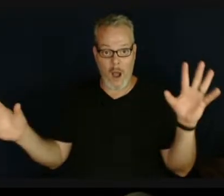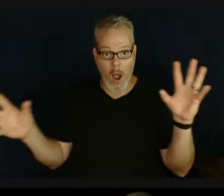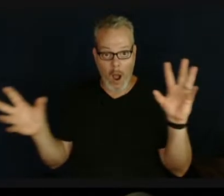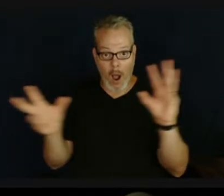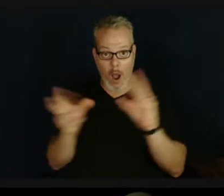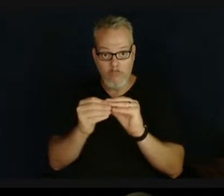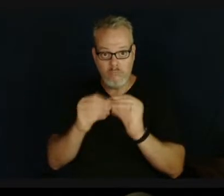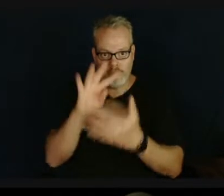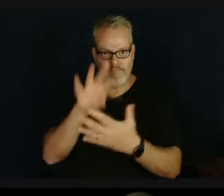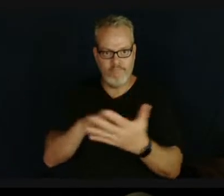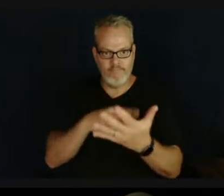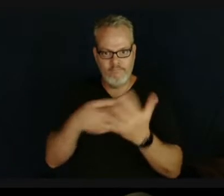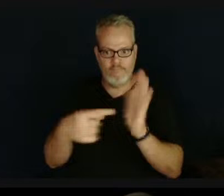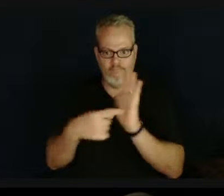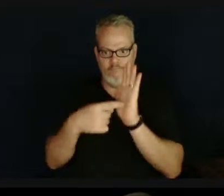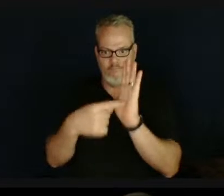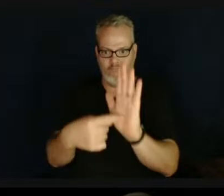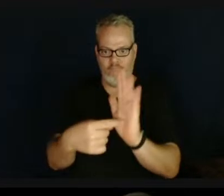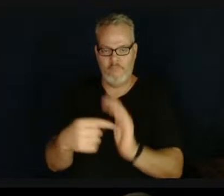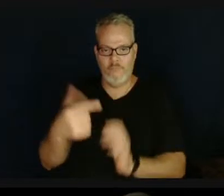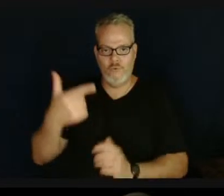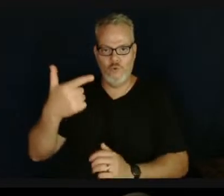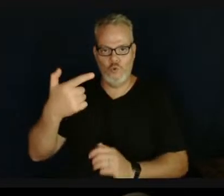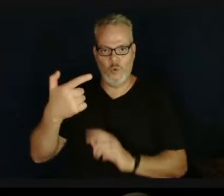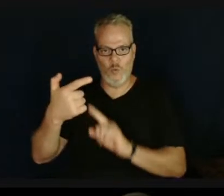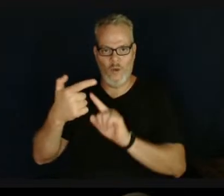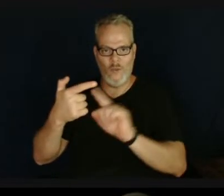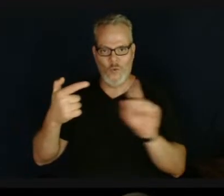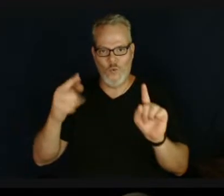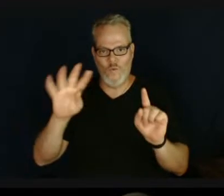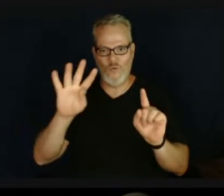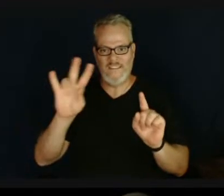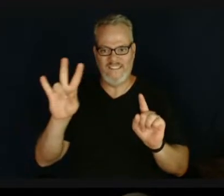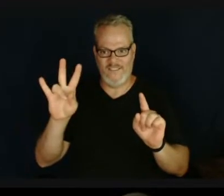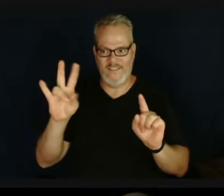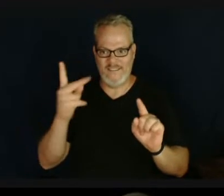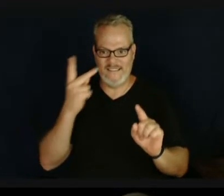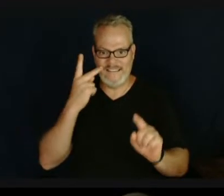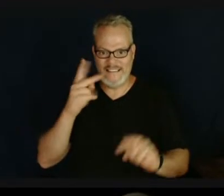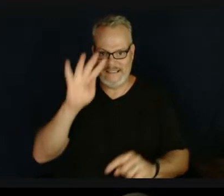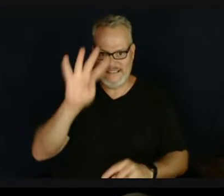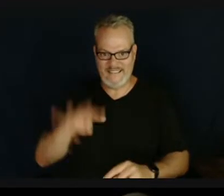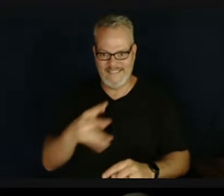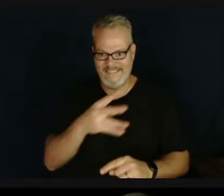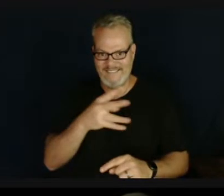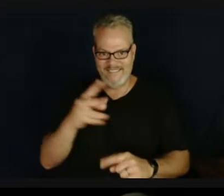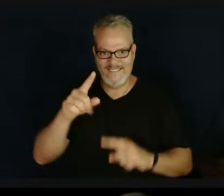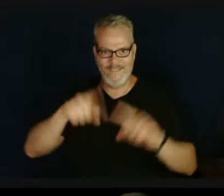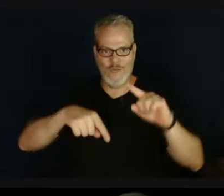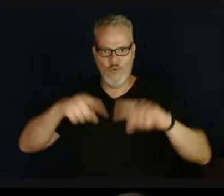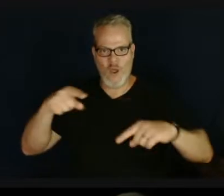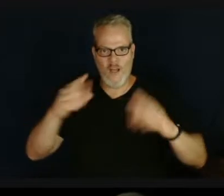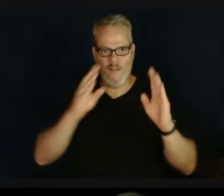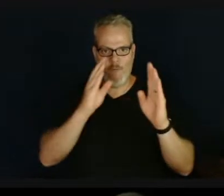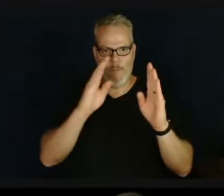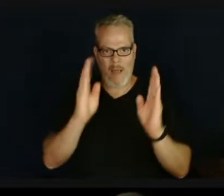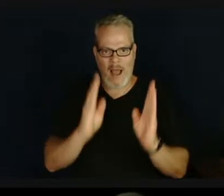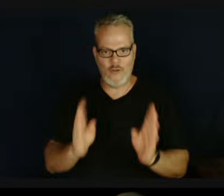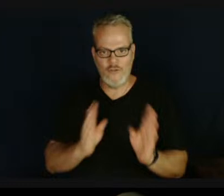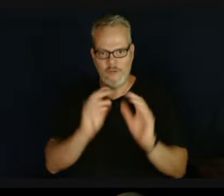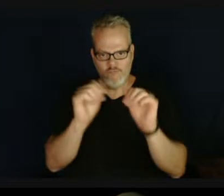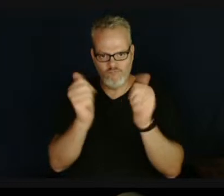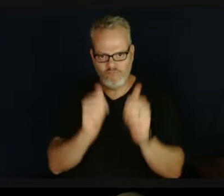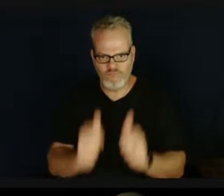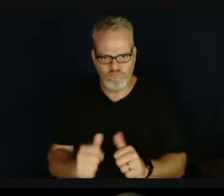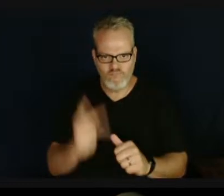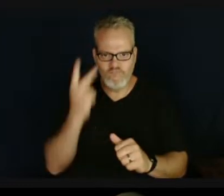together, 21 through 47 there. So you can see these patterns. They're tall and coming down. And there's an upper